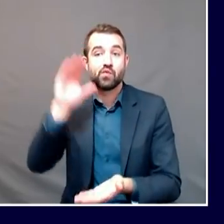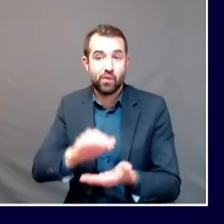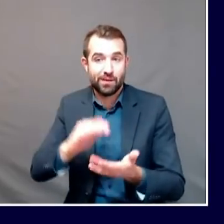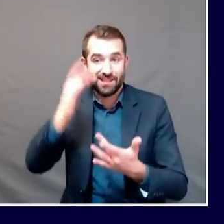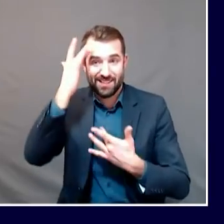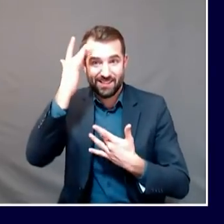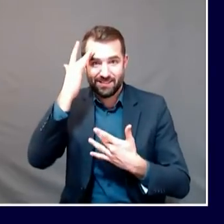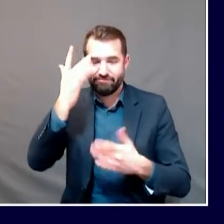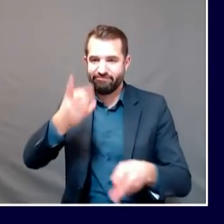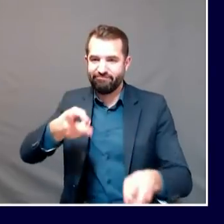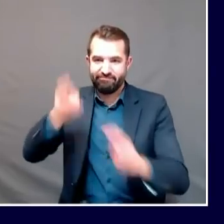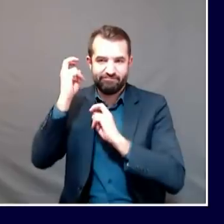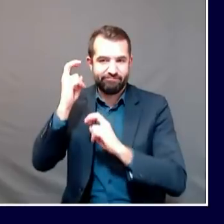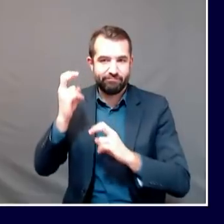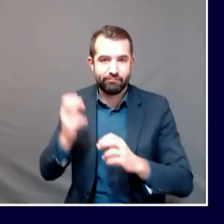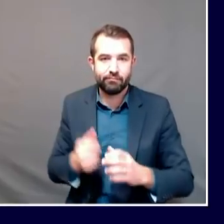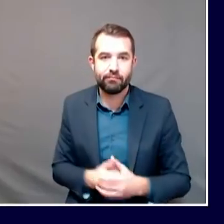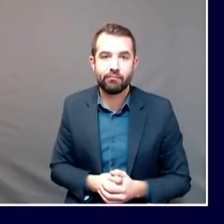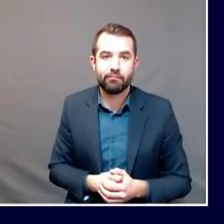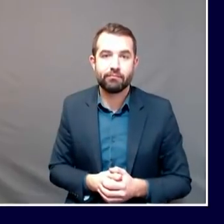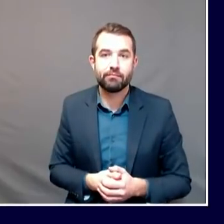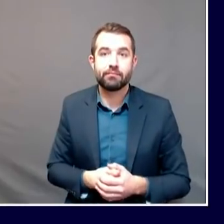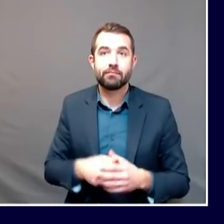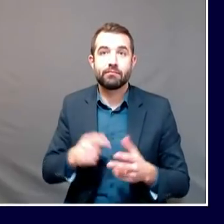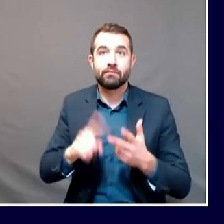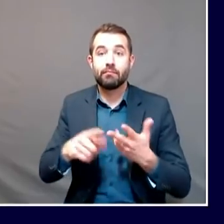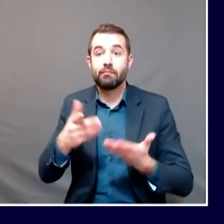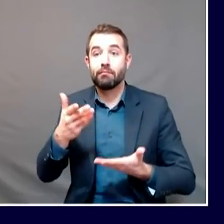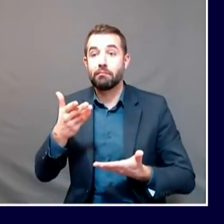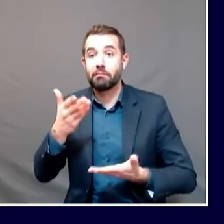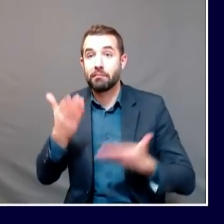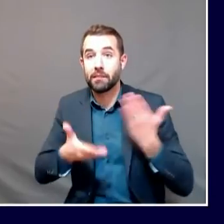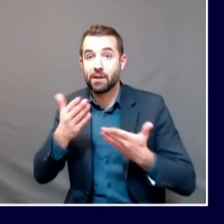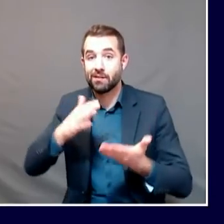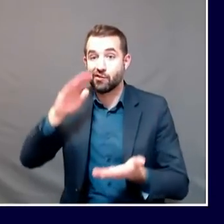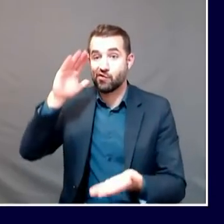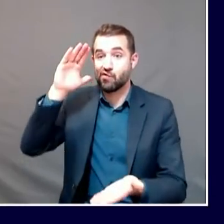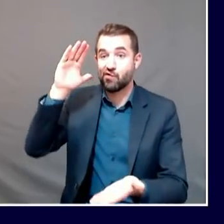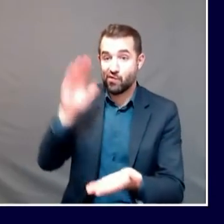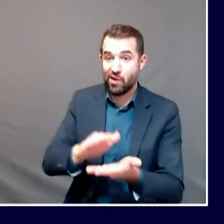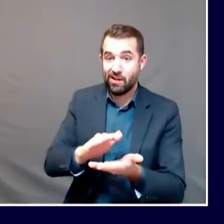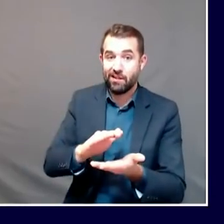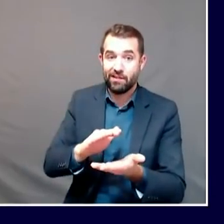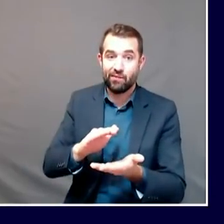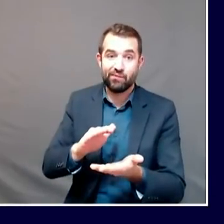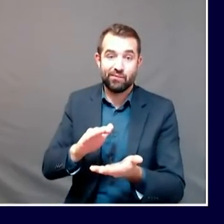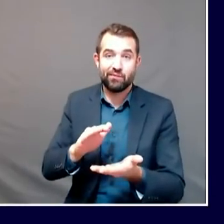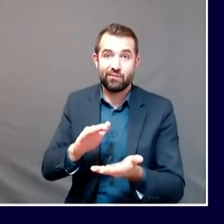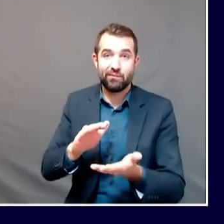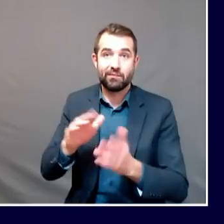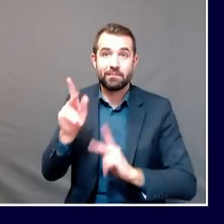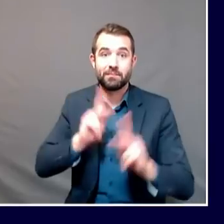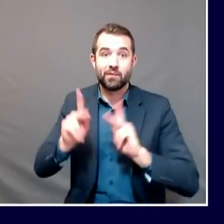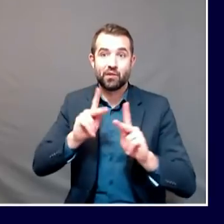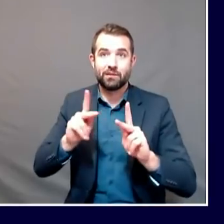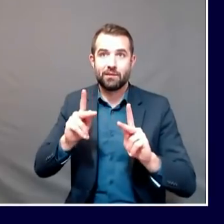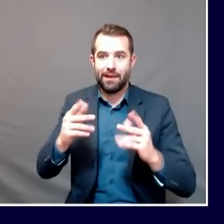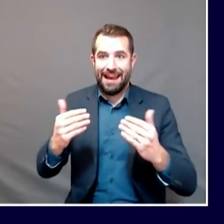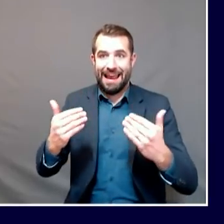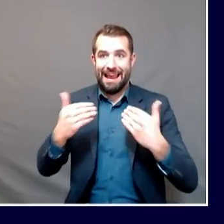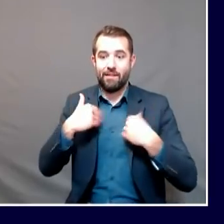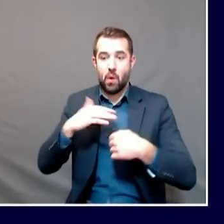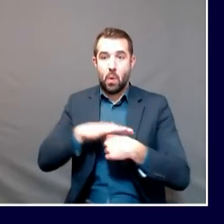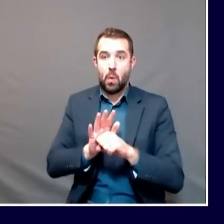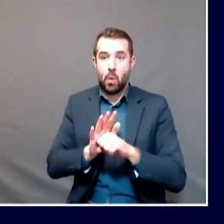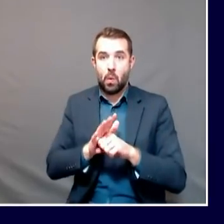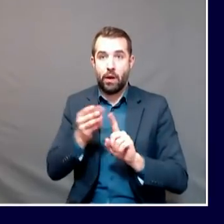even harboring the virus. There's much more data that will be coming out about this from what I understand, but there